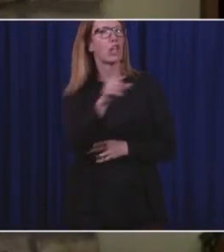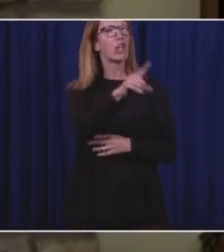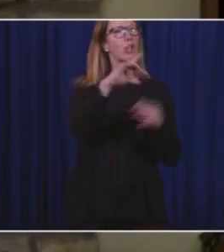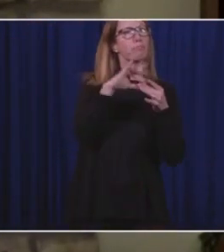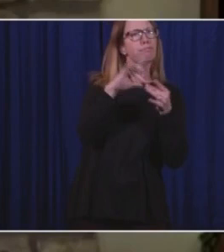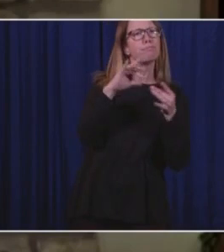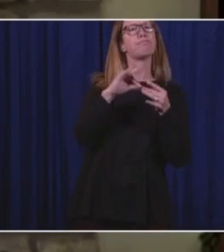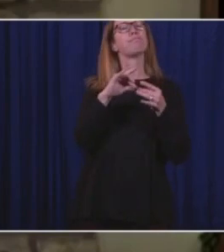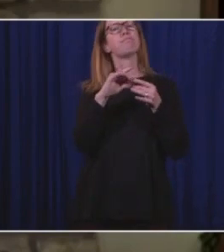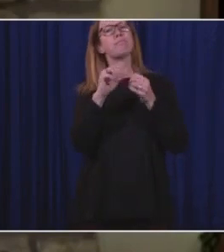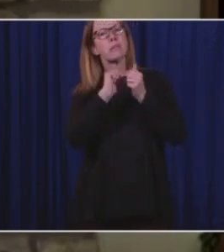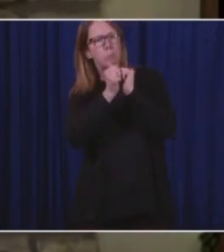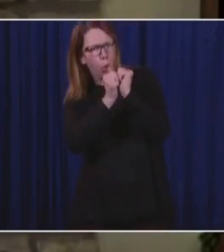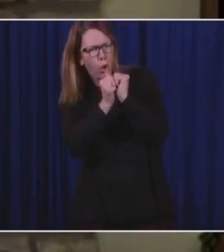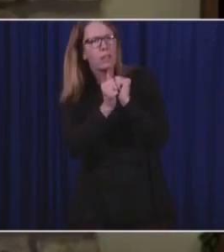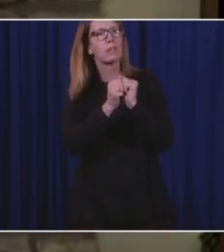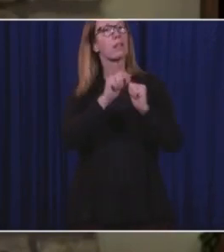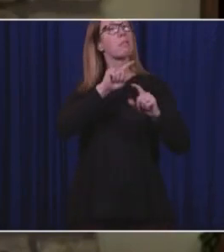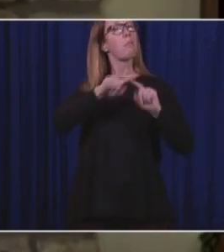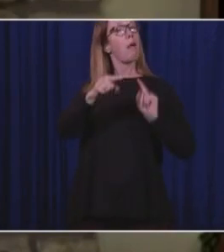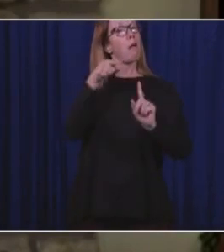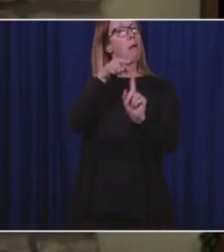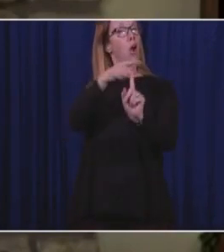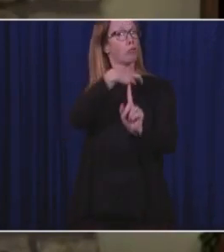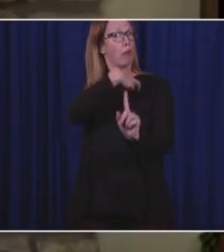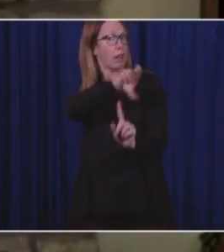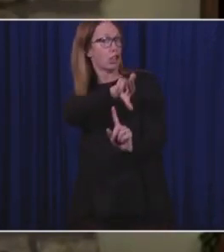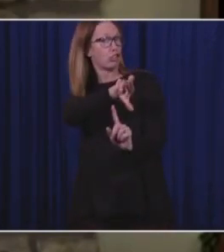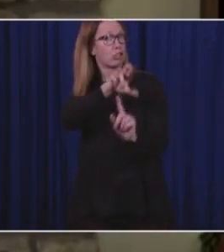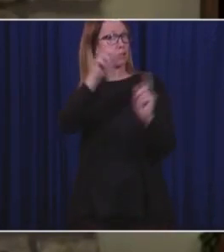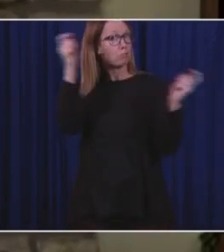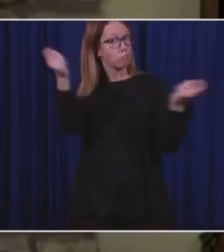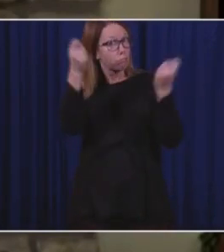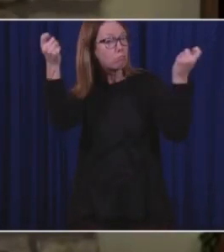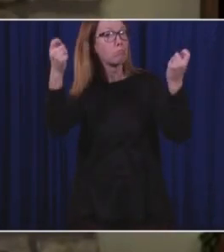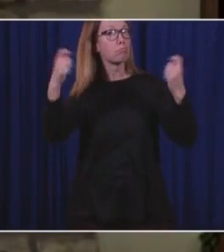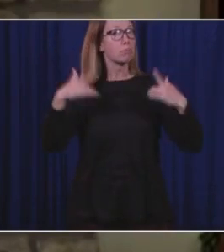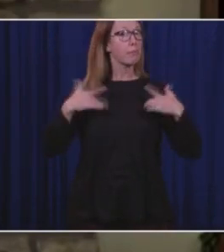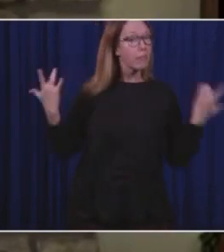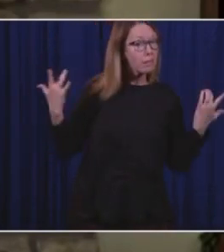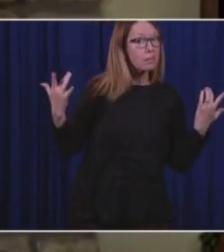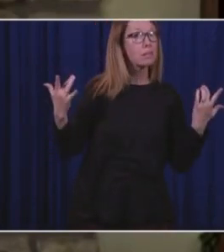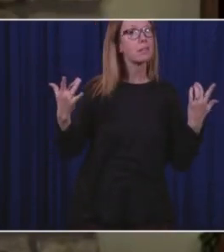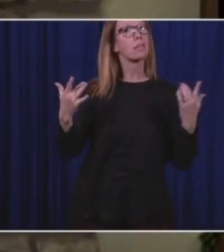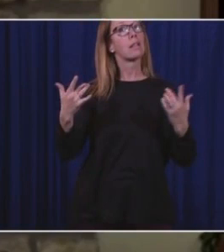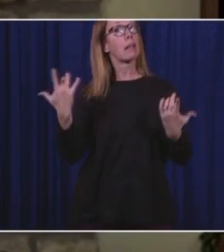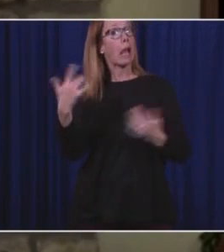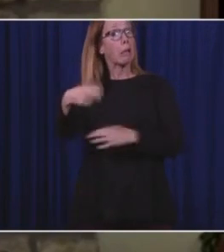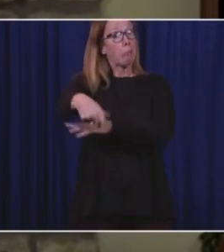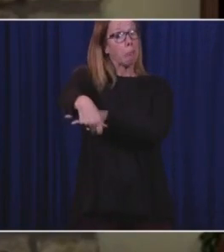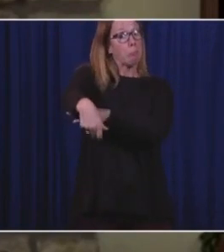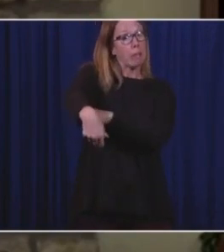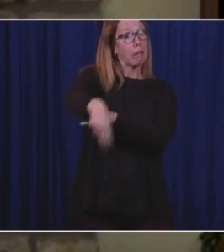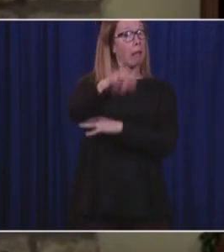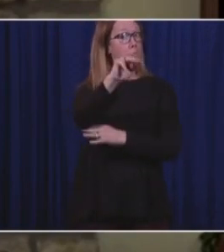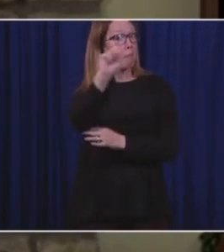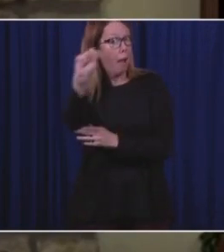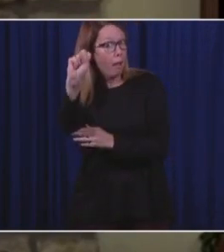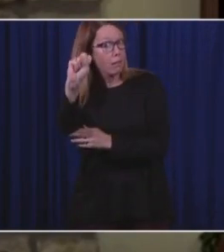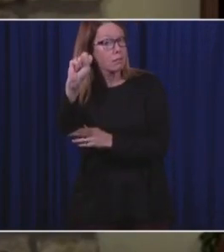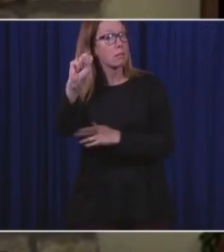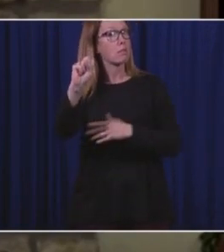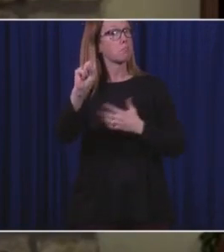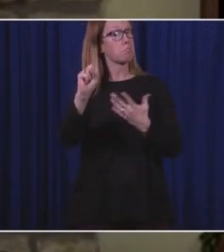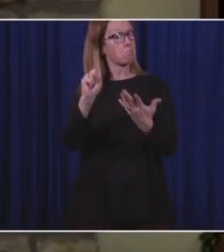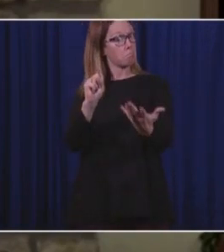variances. I'm thinking about religious ceremonies and events, primarily midnight mass, things like that. Can you speak